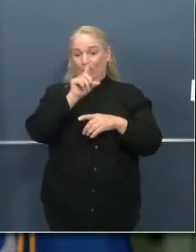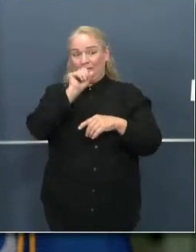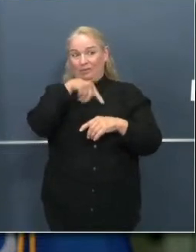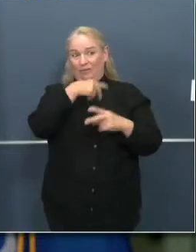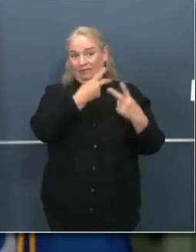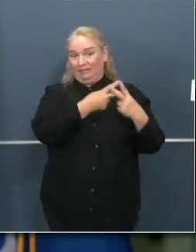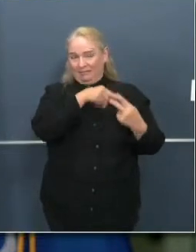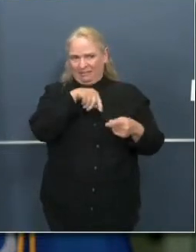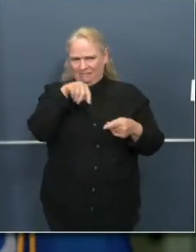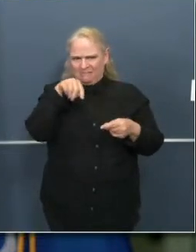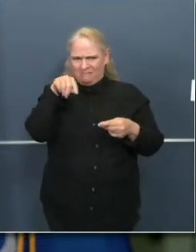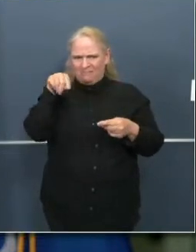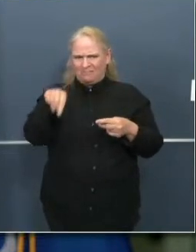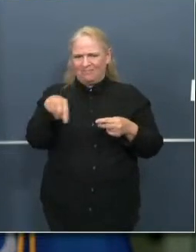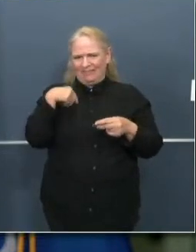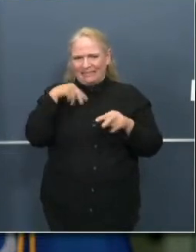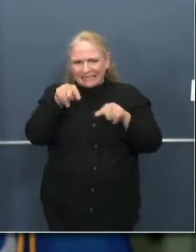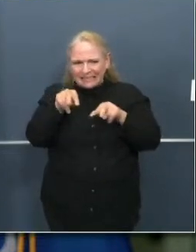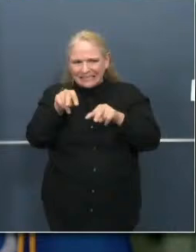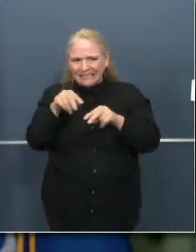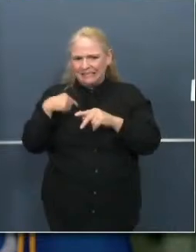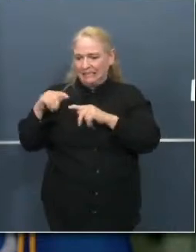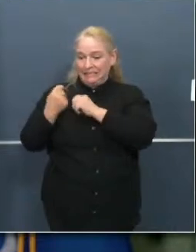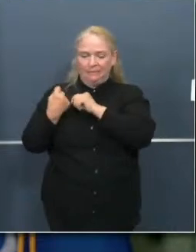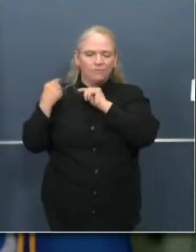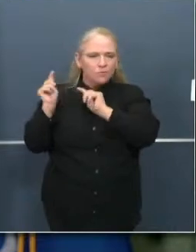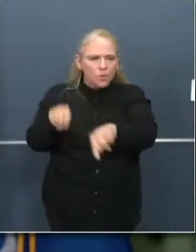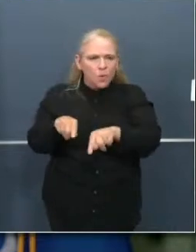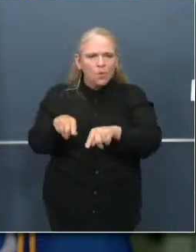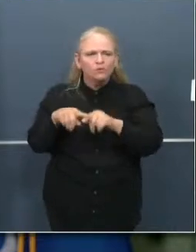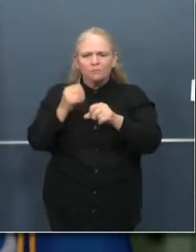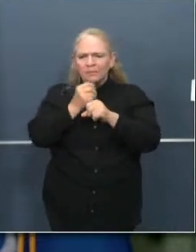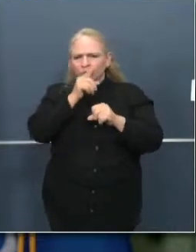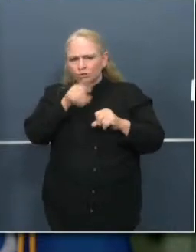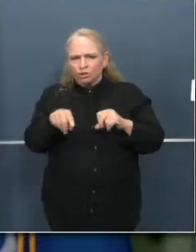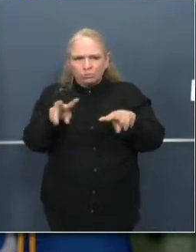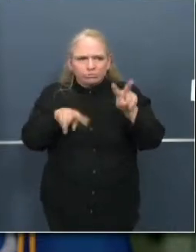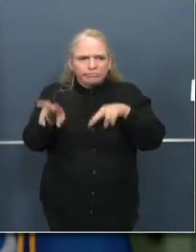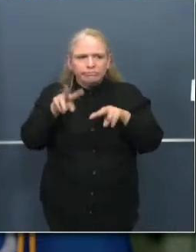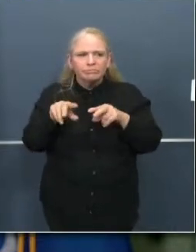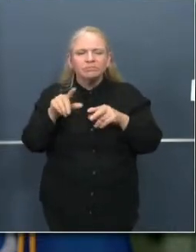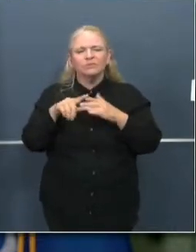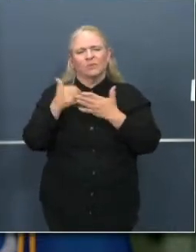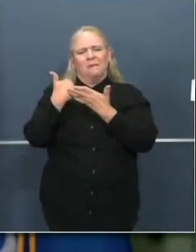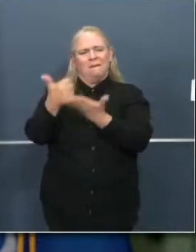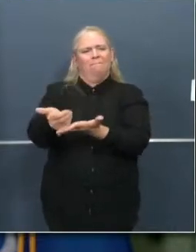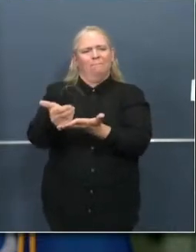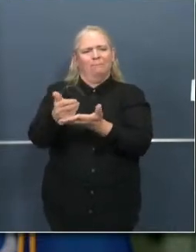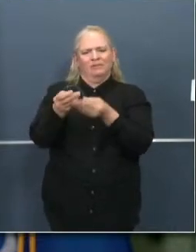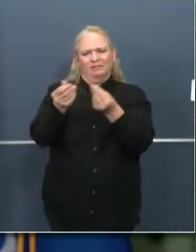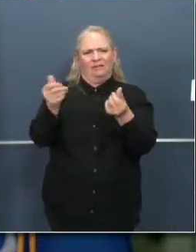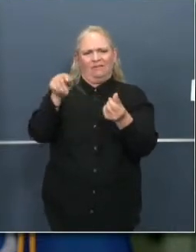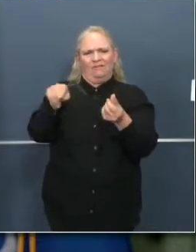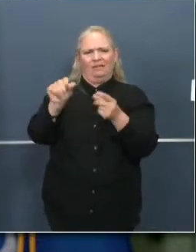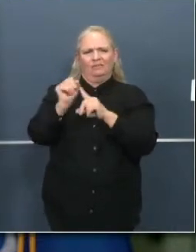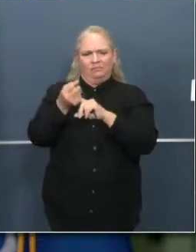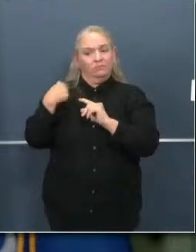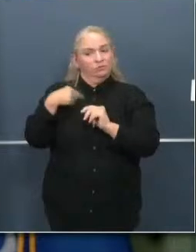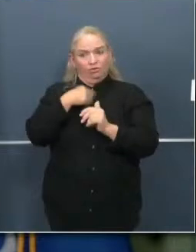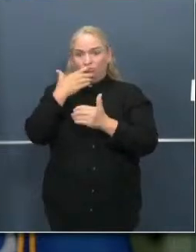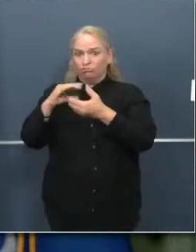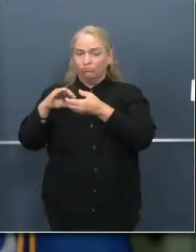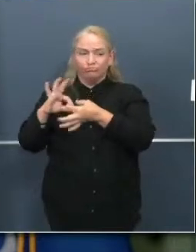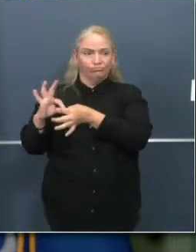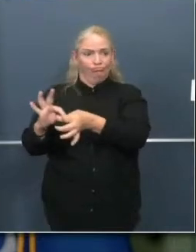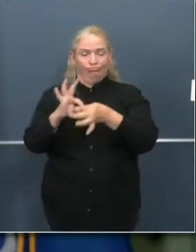make sure that we have a collaborative spirit so we can absorb those that may need medical care. The vast majority of people don't,